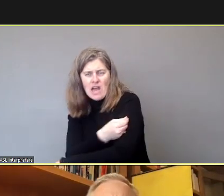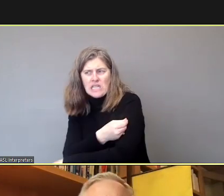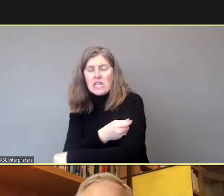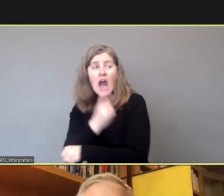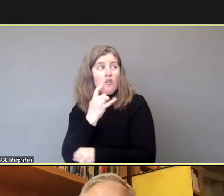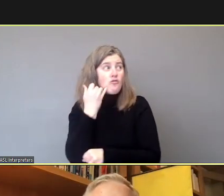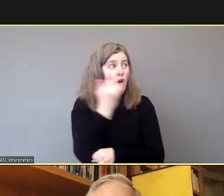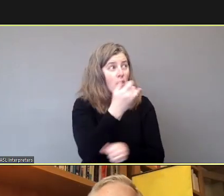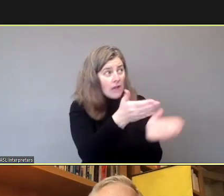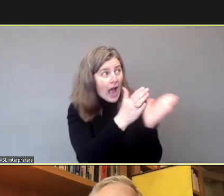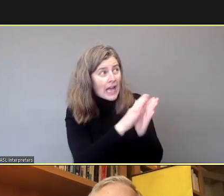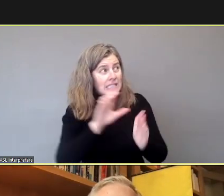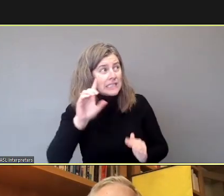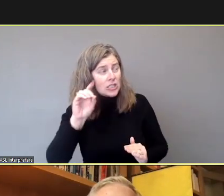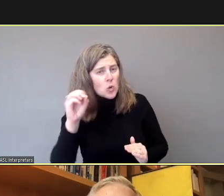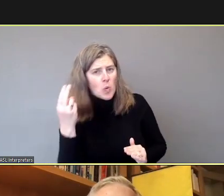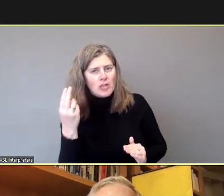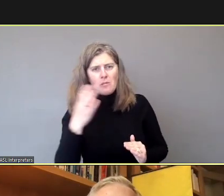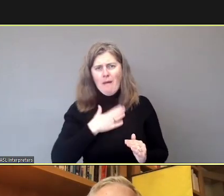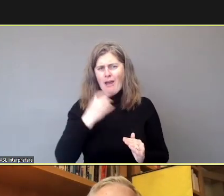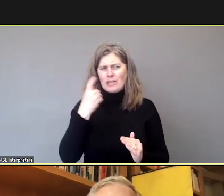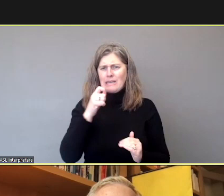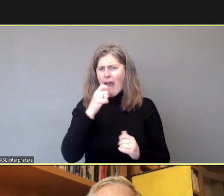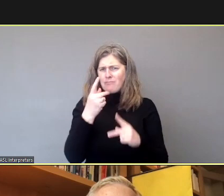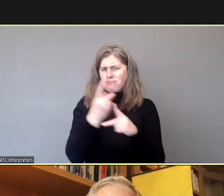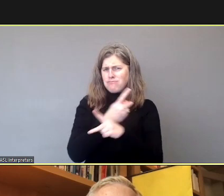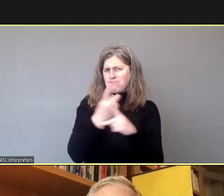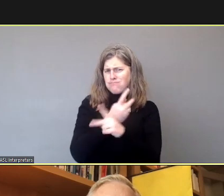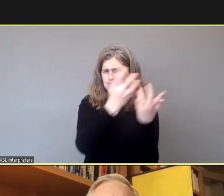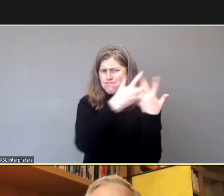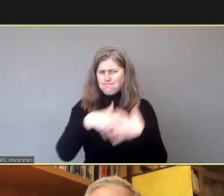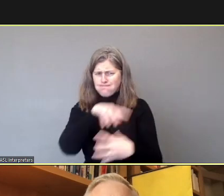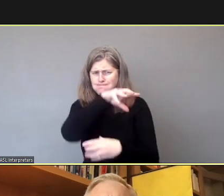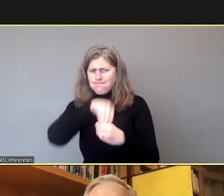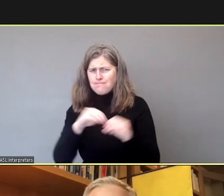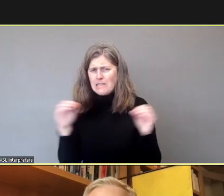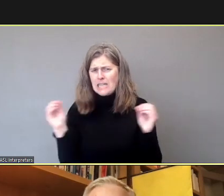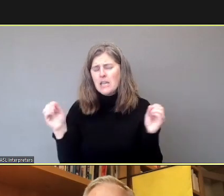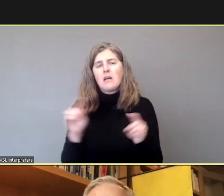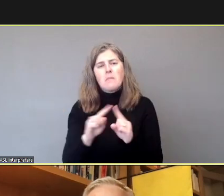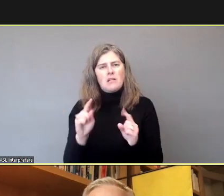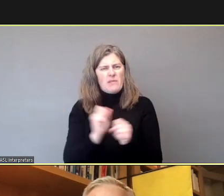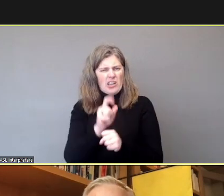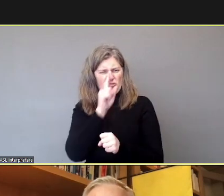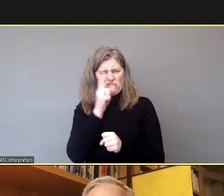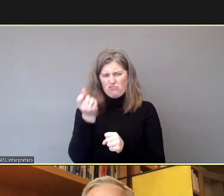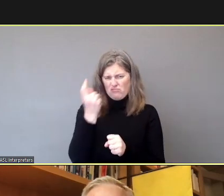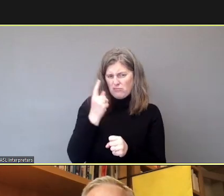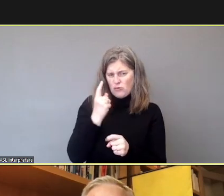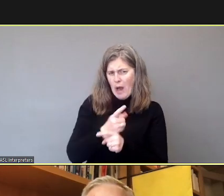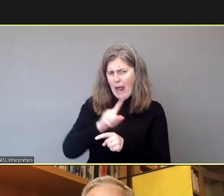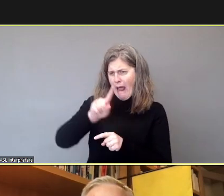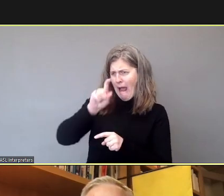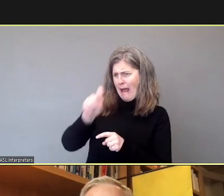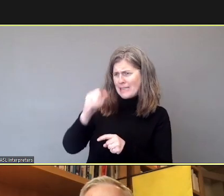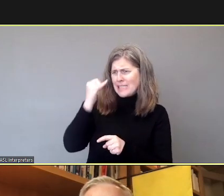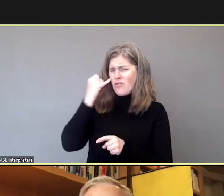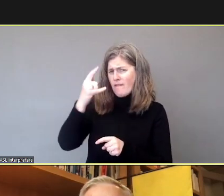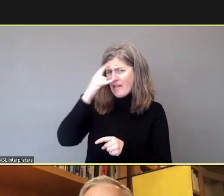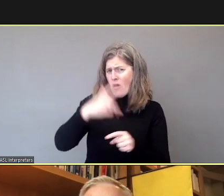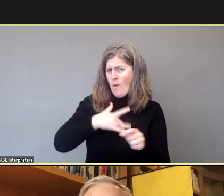and my understanding is it's not calculated in there at all, but I just wanted to make sure that that is correct, and ask if you think that that